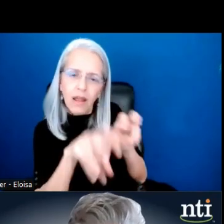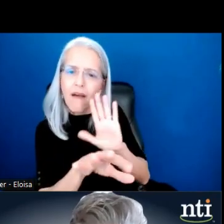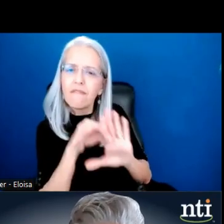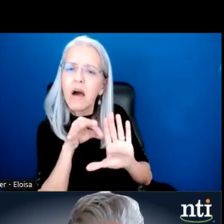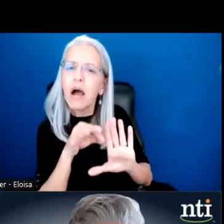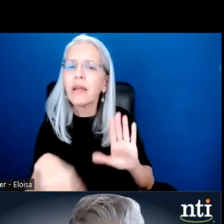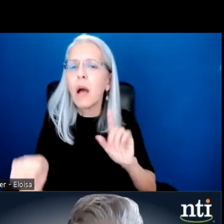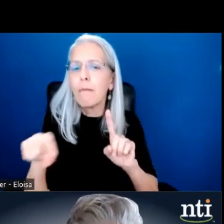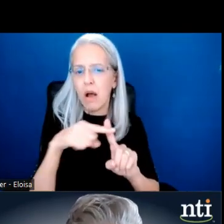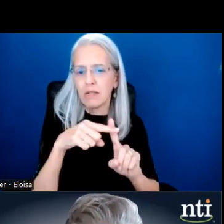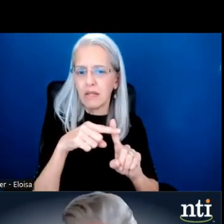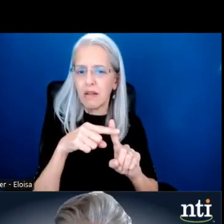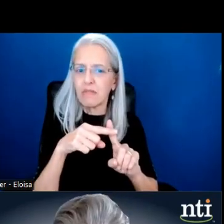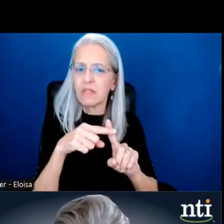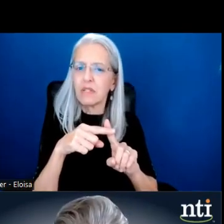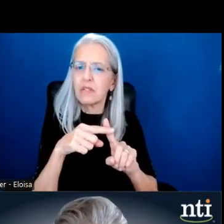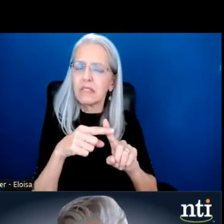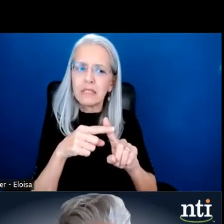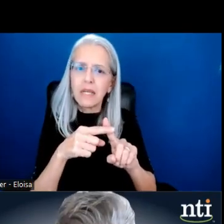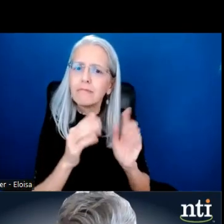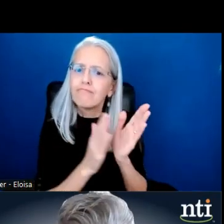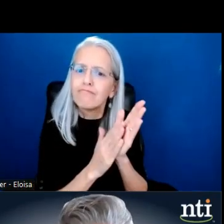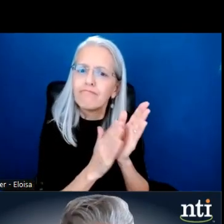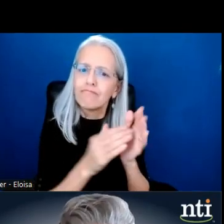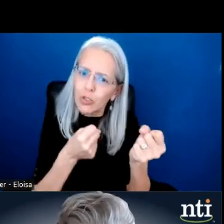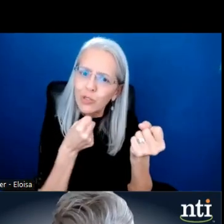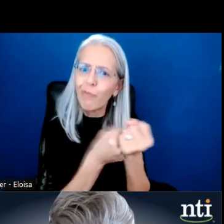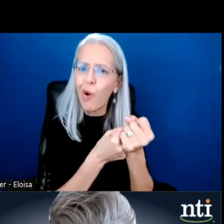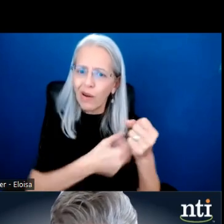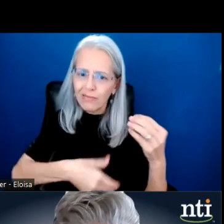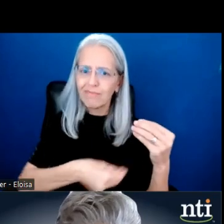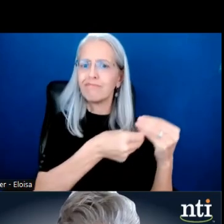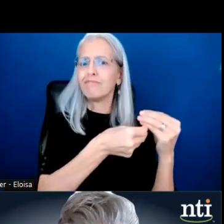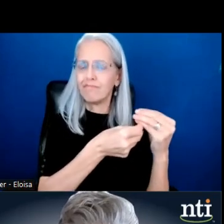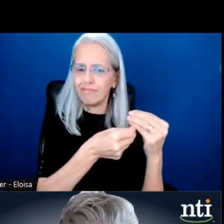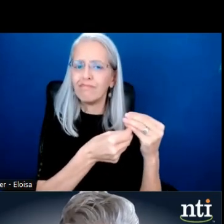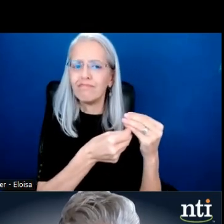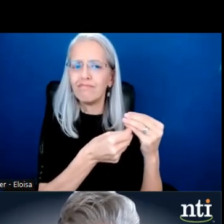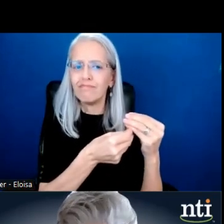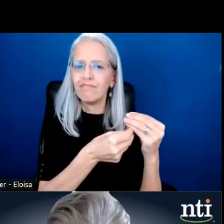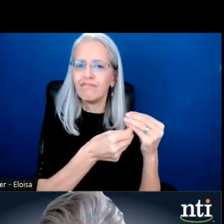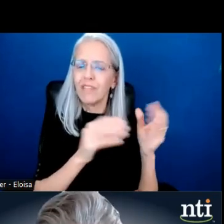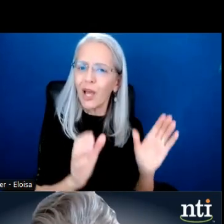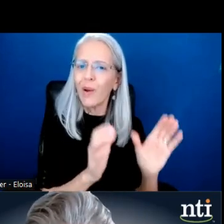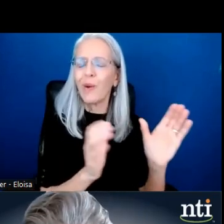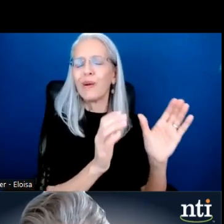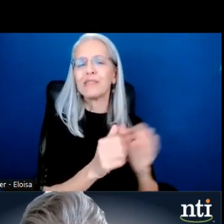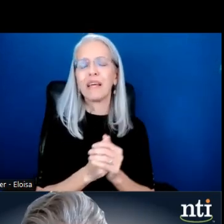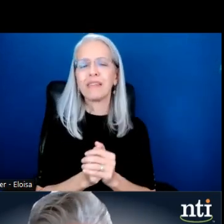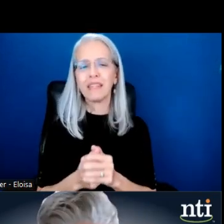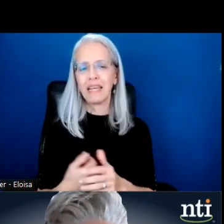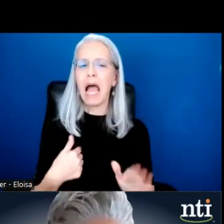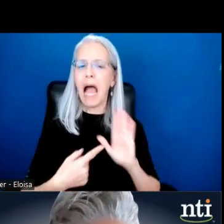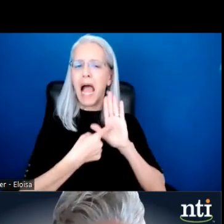that we can really support and build on as well. So I often show this